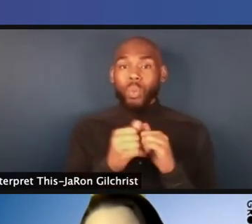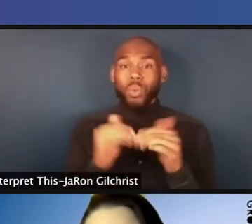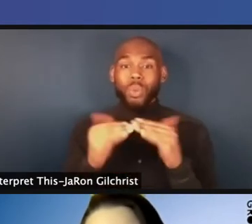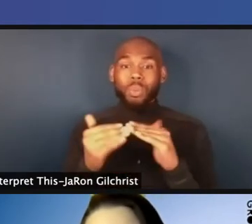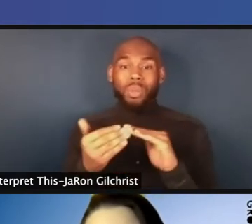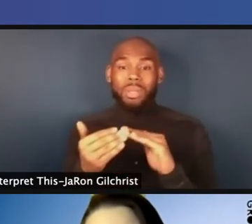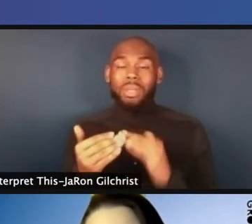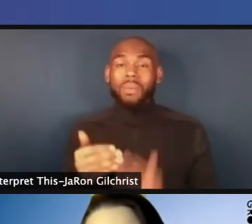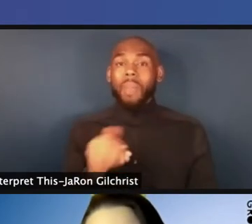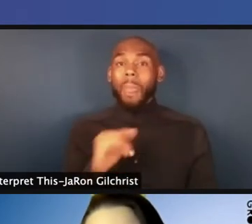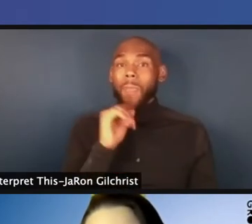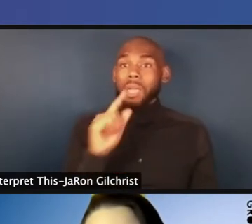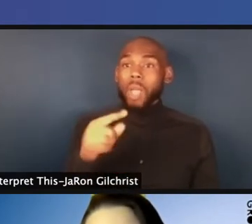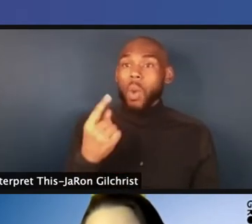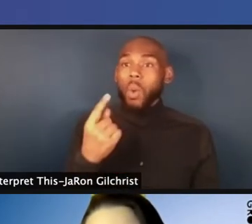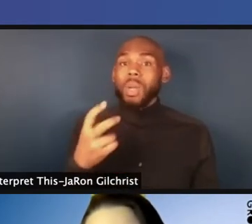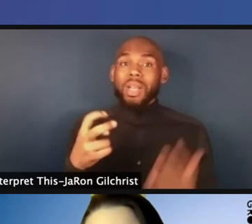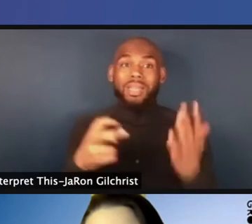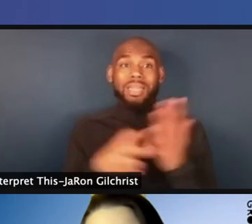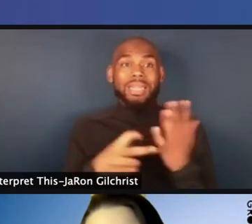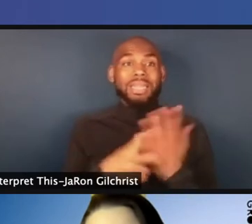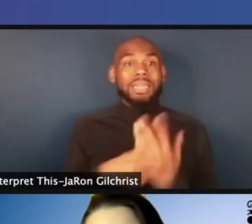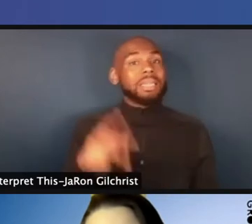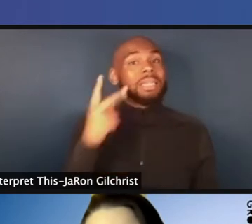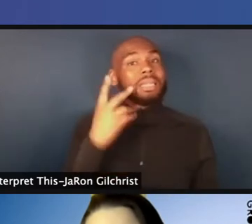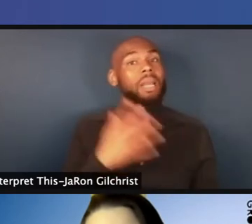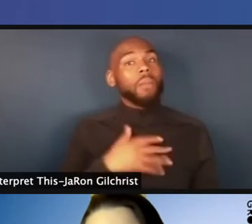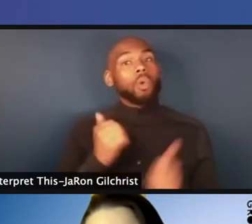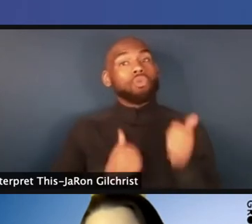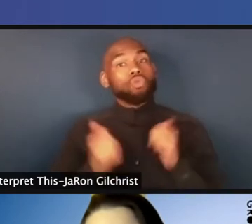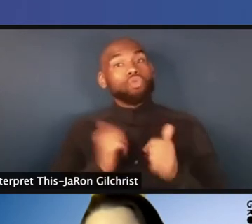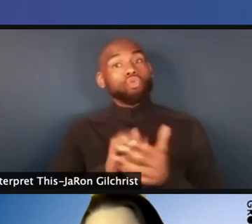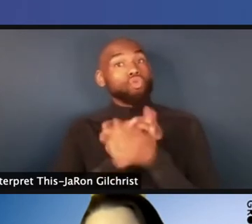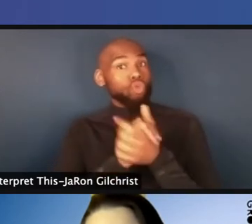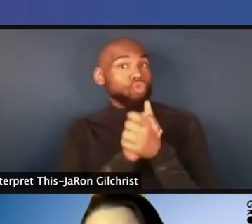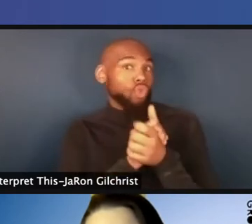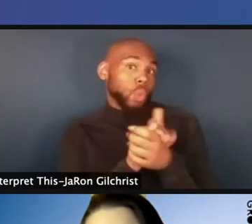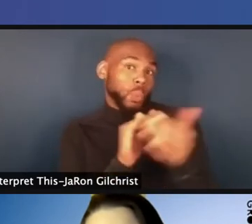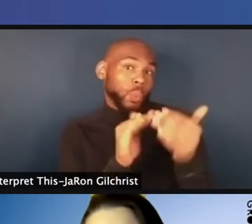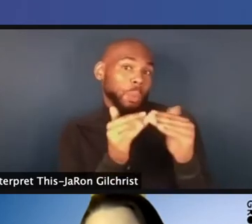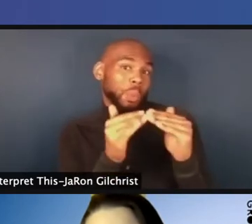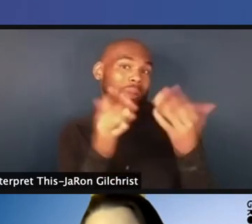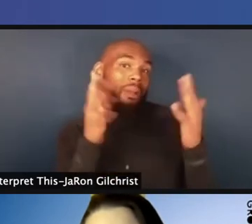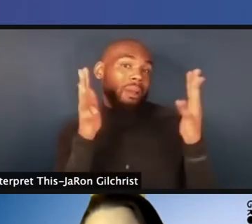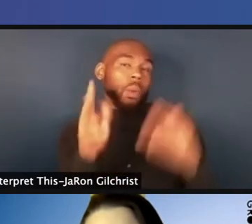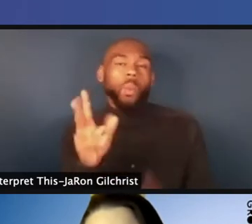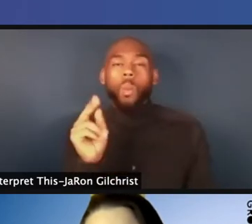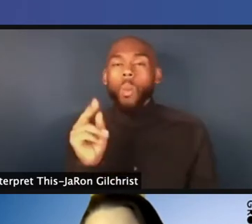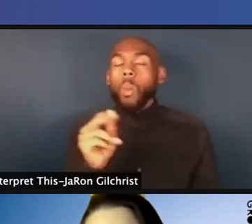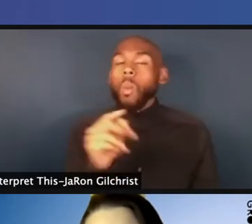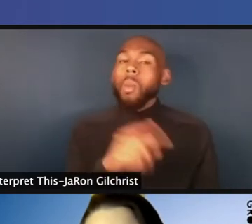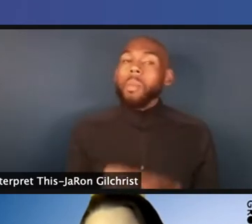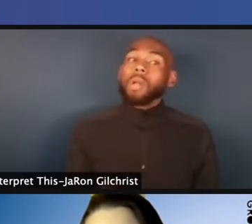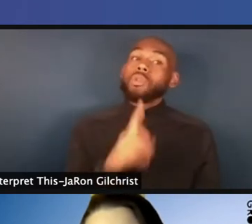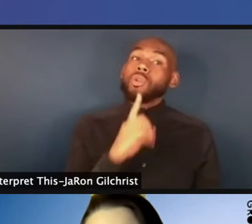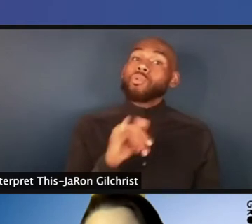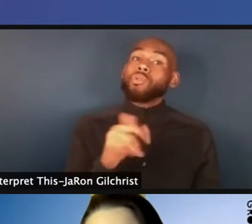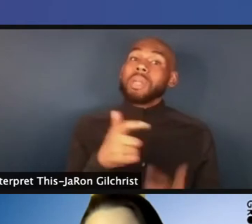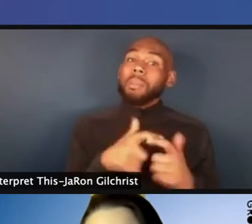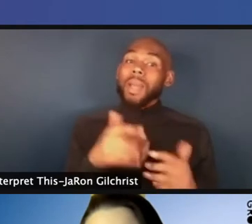just, here is a ticket, see my show, congratulations, it's community. It's also a really big part of that